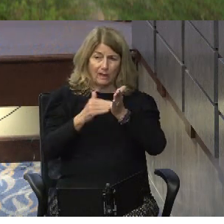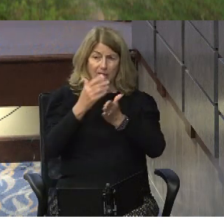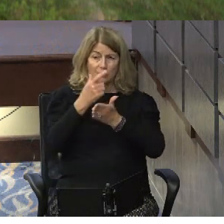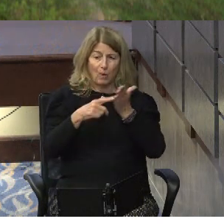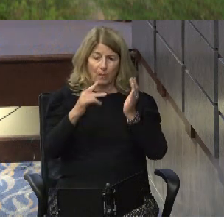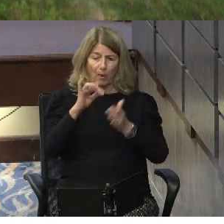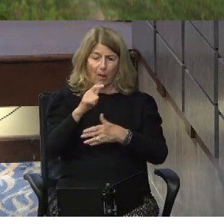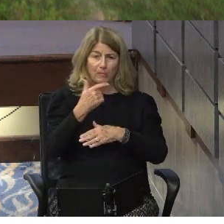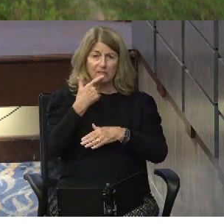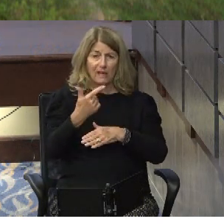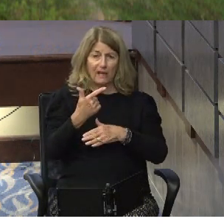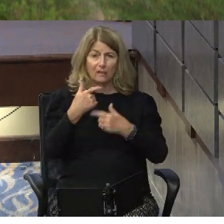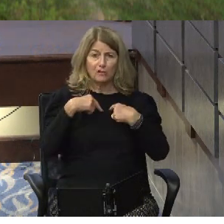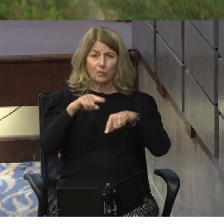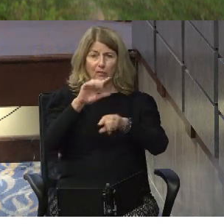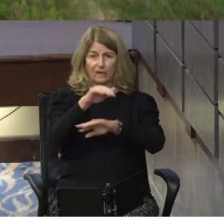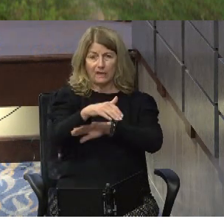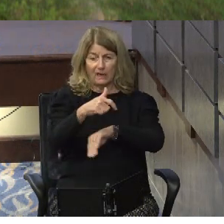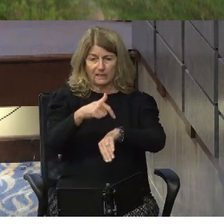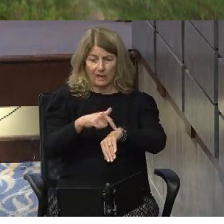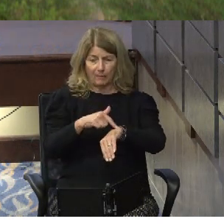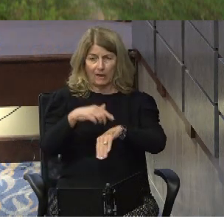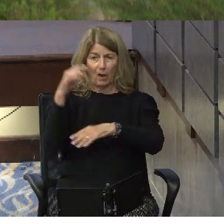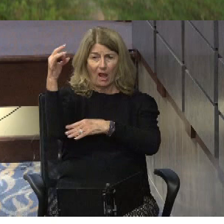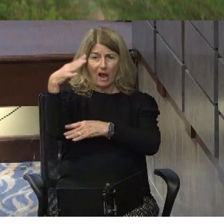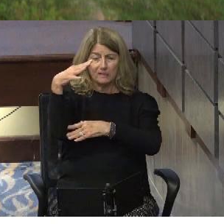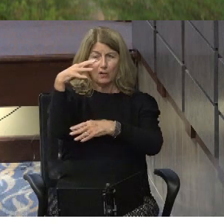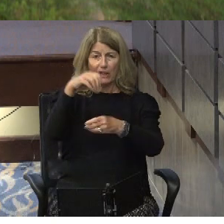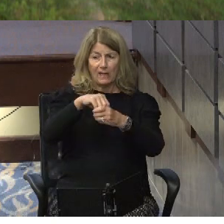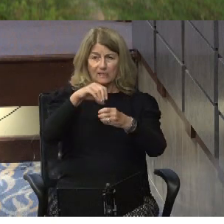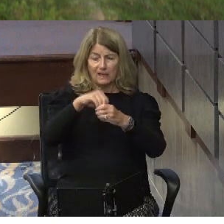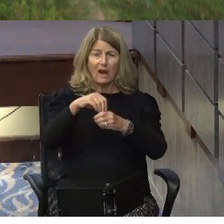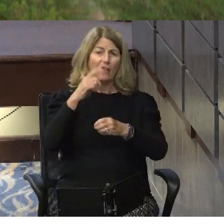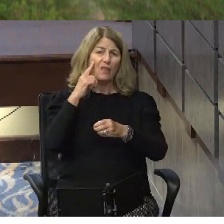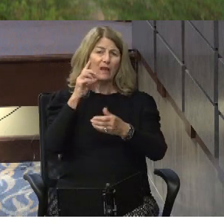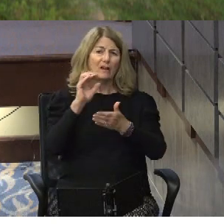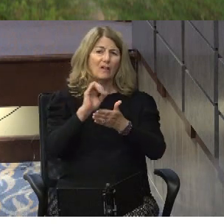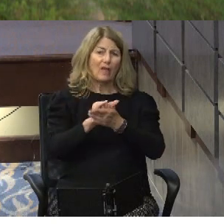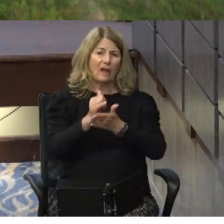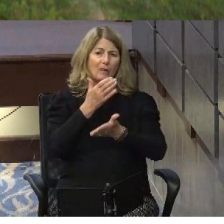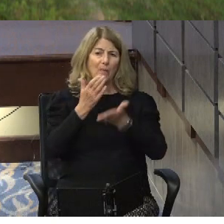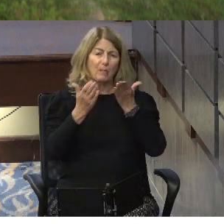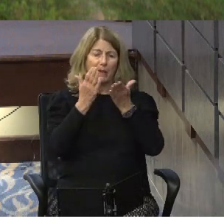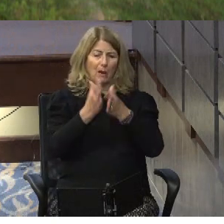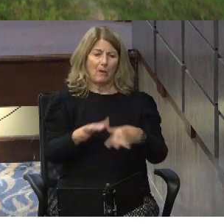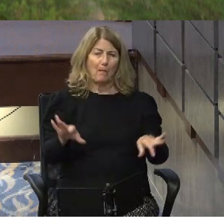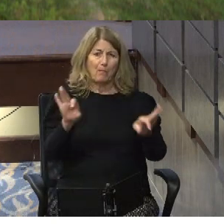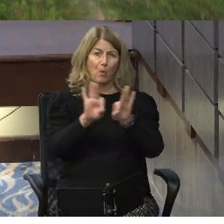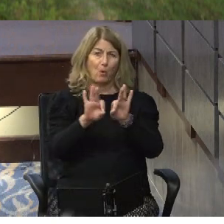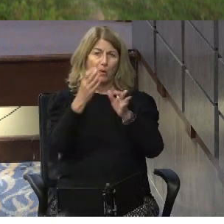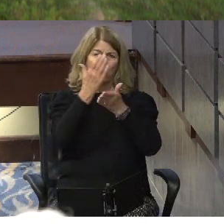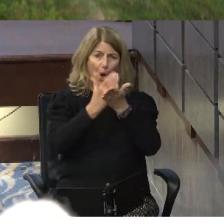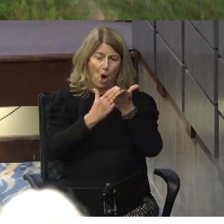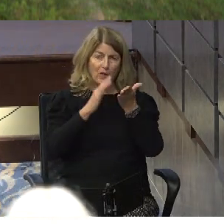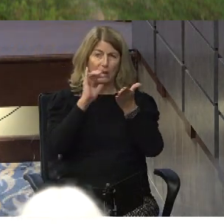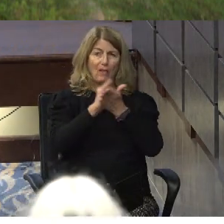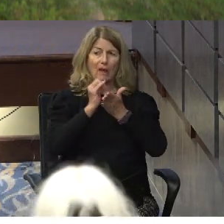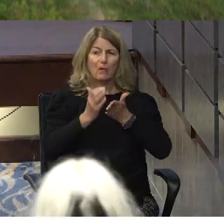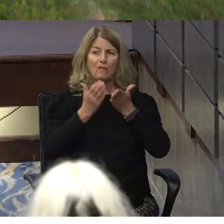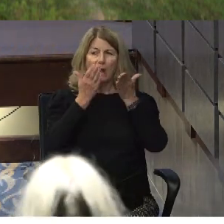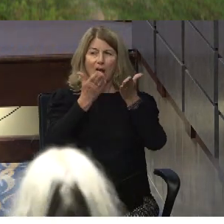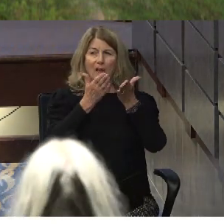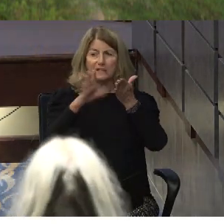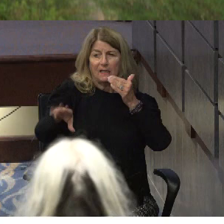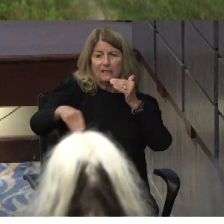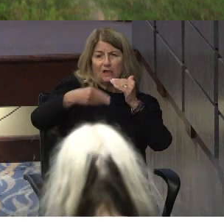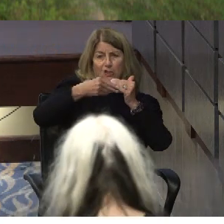of when it's nighttime and there's lights on the inside. So I think that might be an important element that provides additional